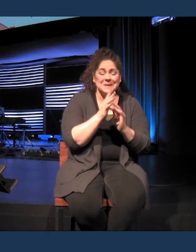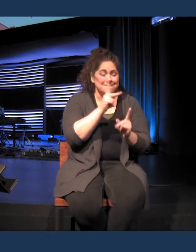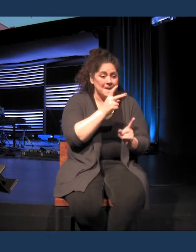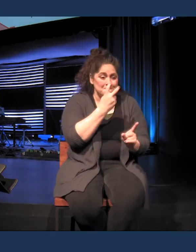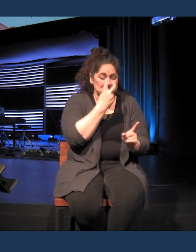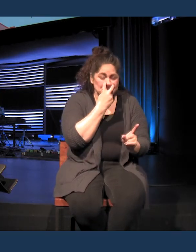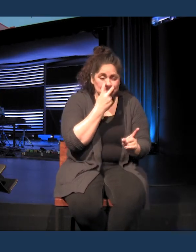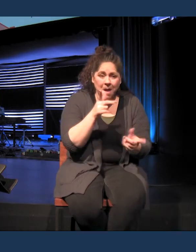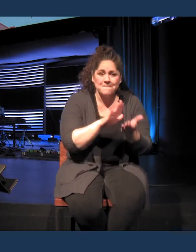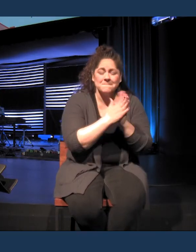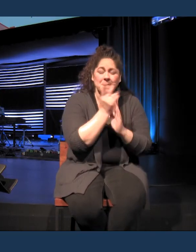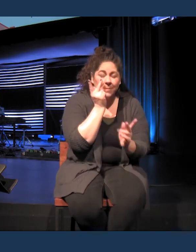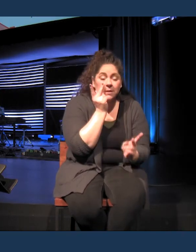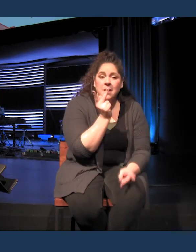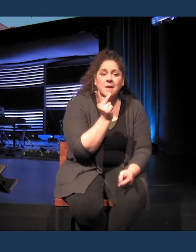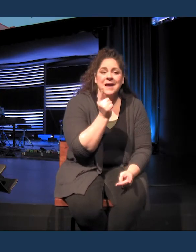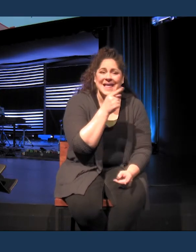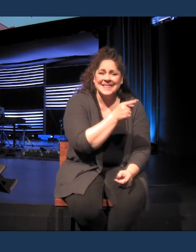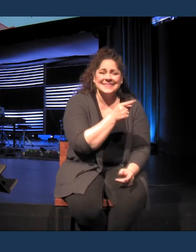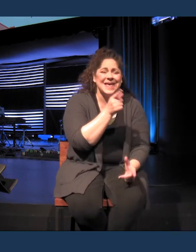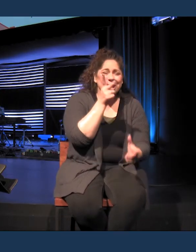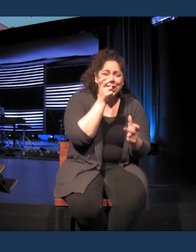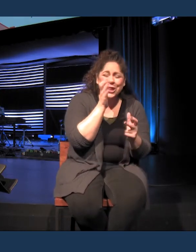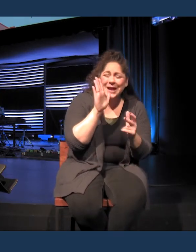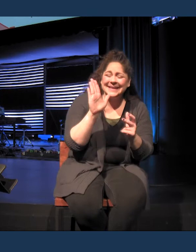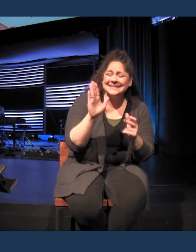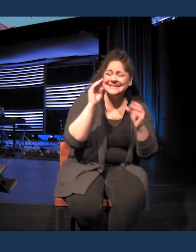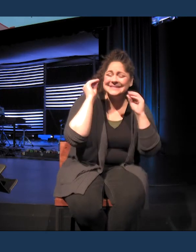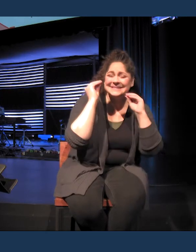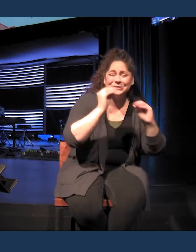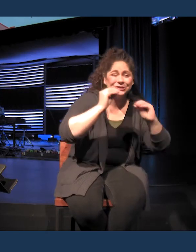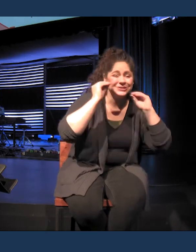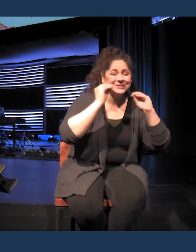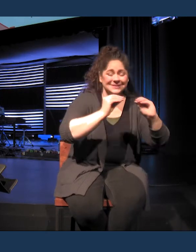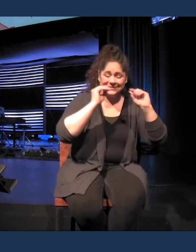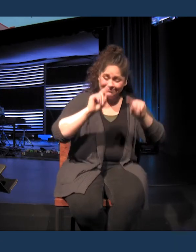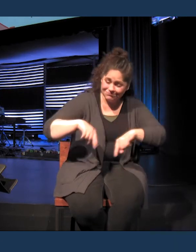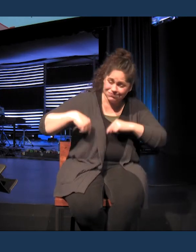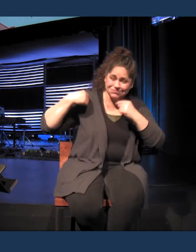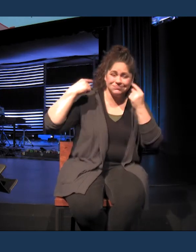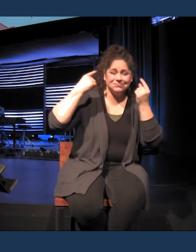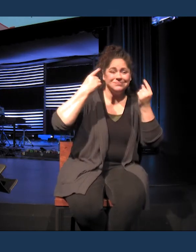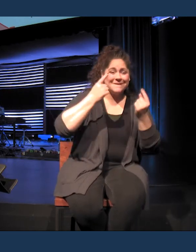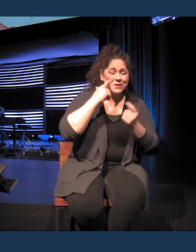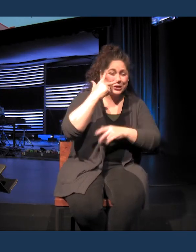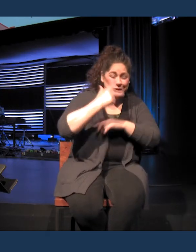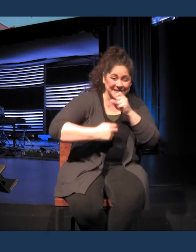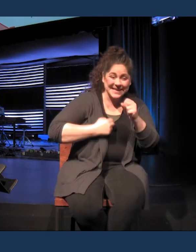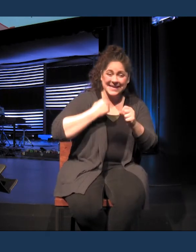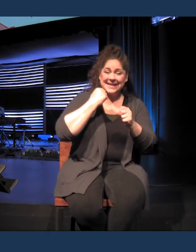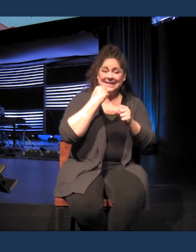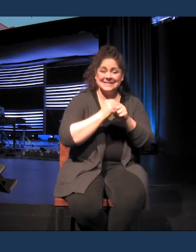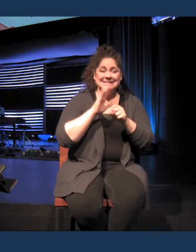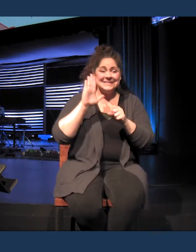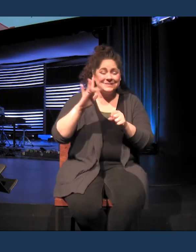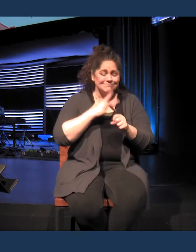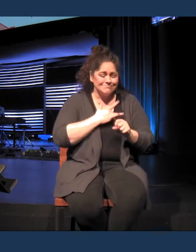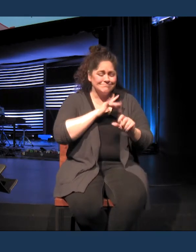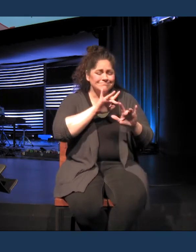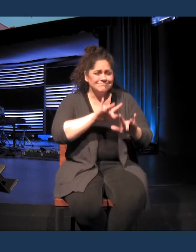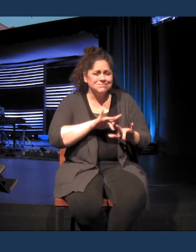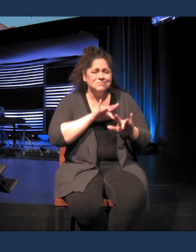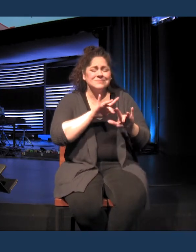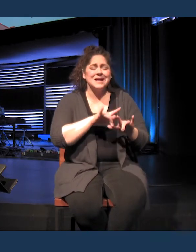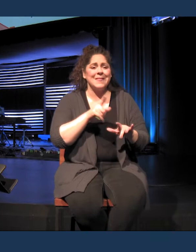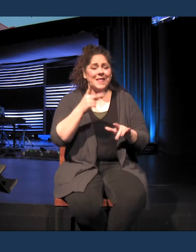eyes. They would have heard his teaching. They would have seen how he had all this compassion for people. They saw him